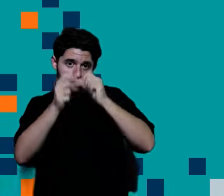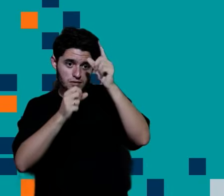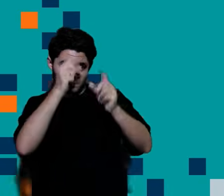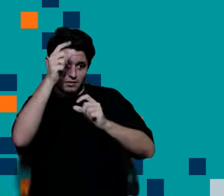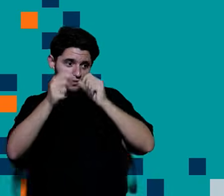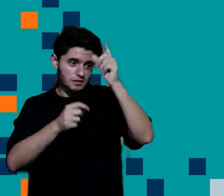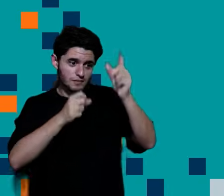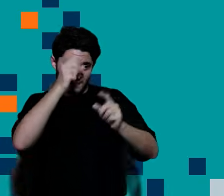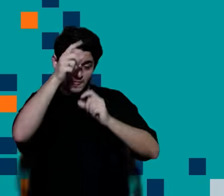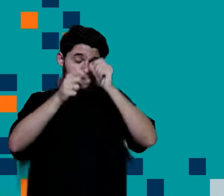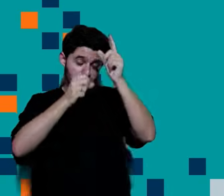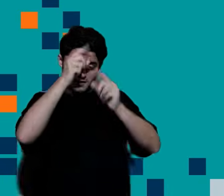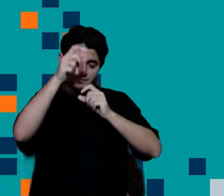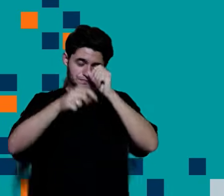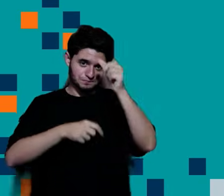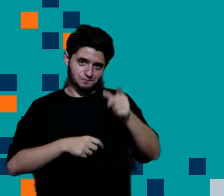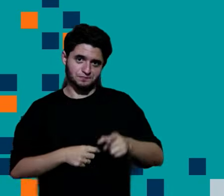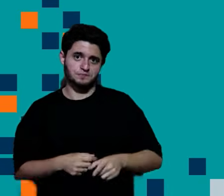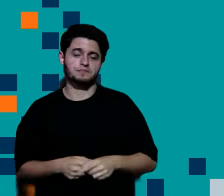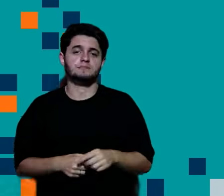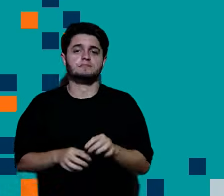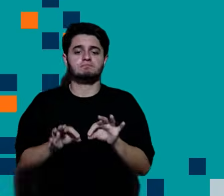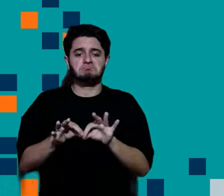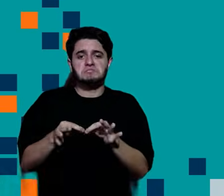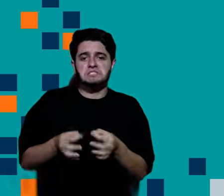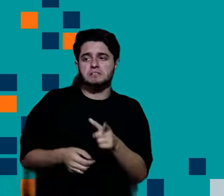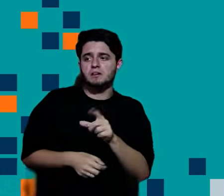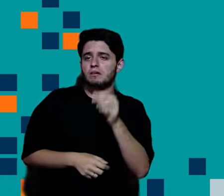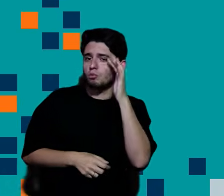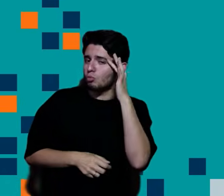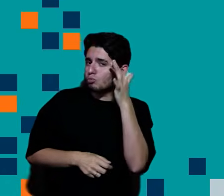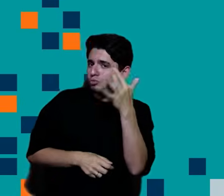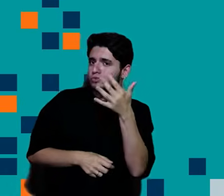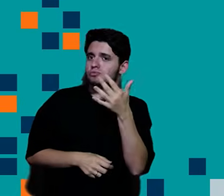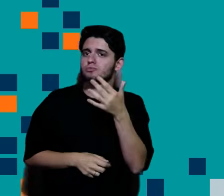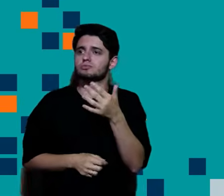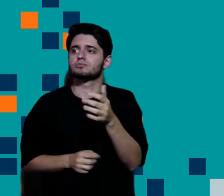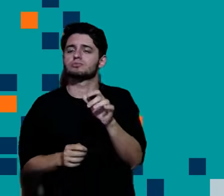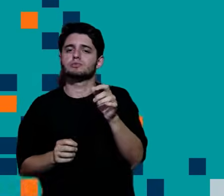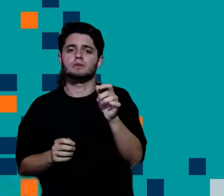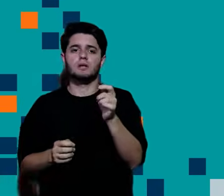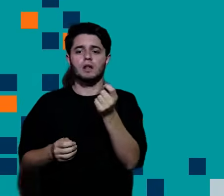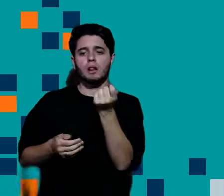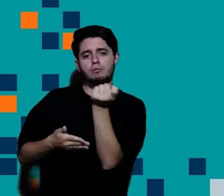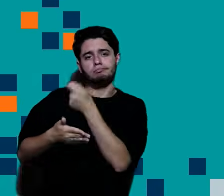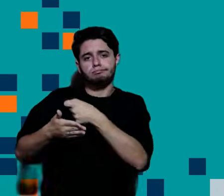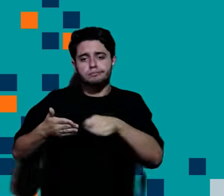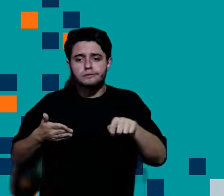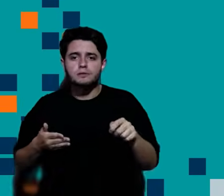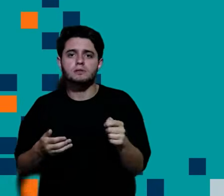social interaction, simply as a result of the design choices you